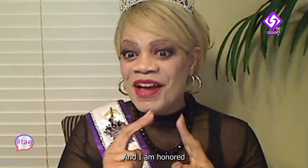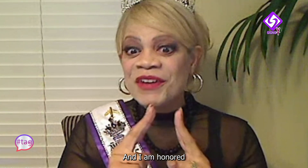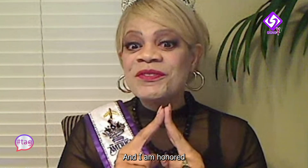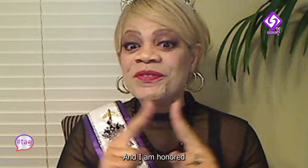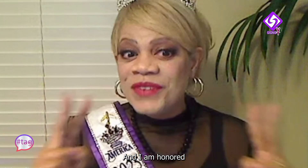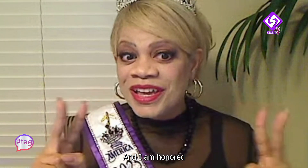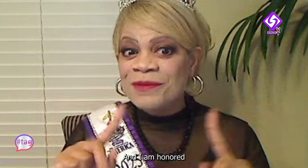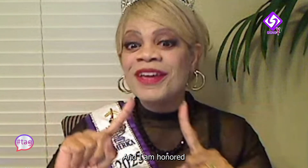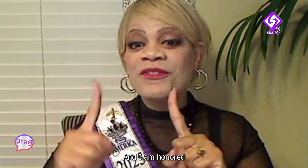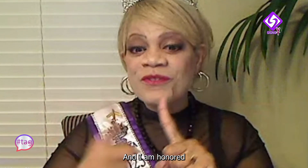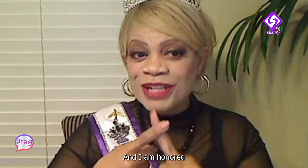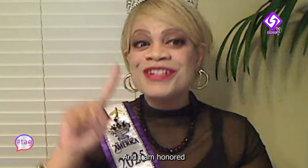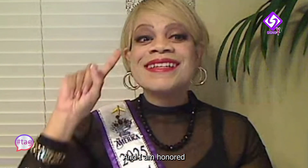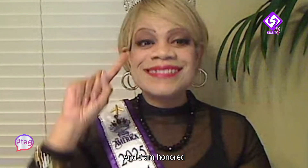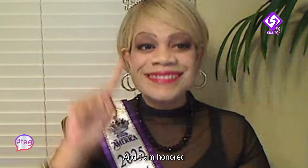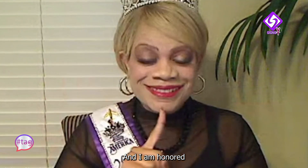And I am honored